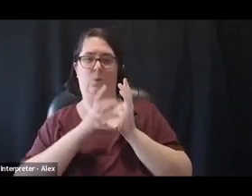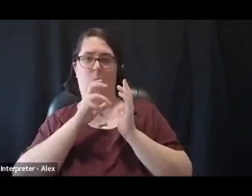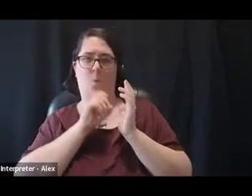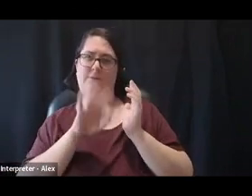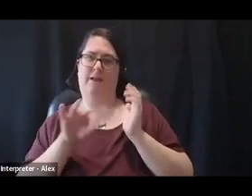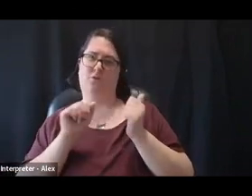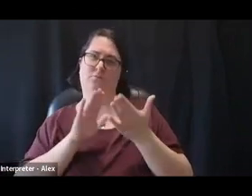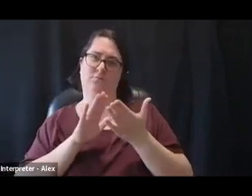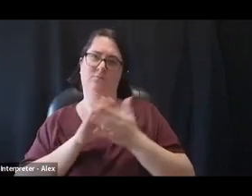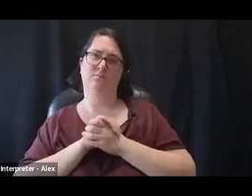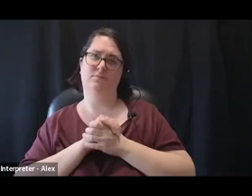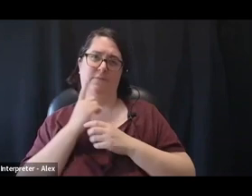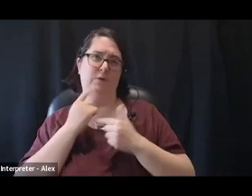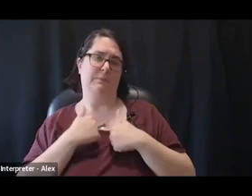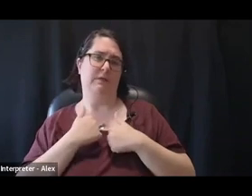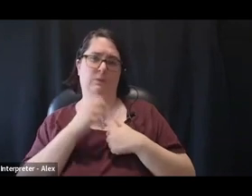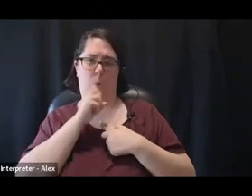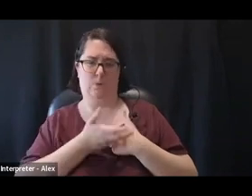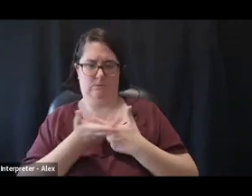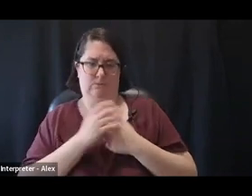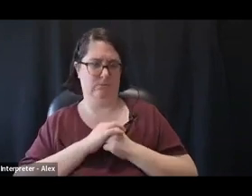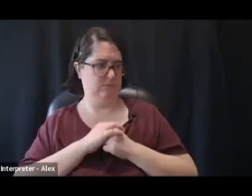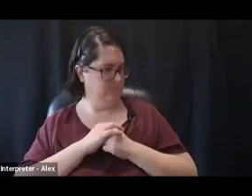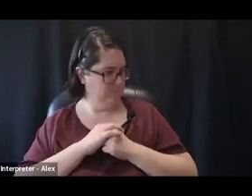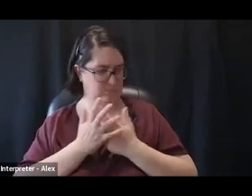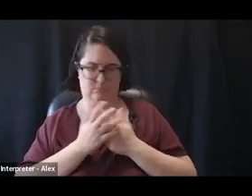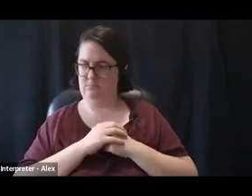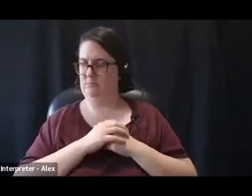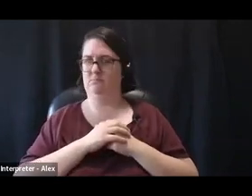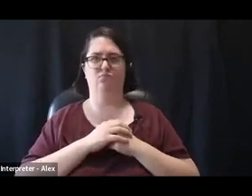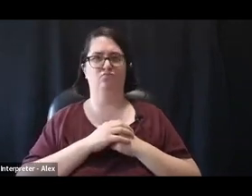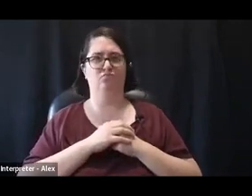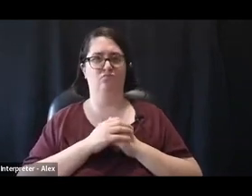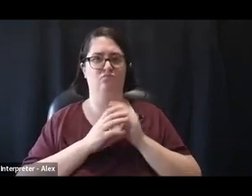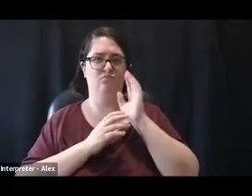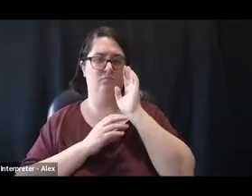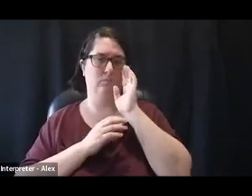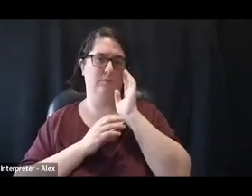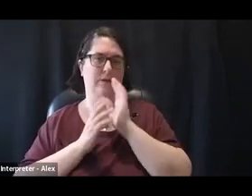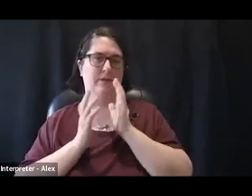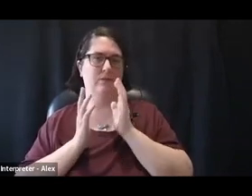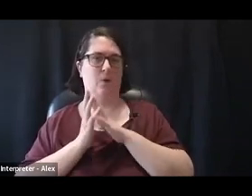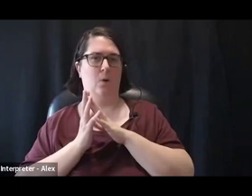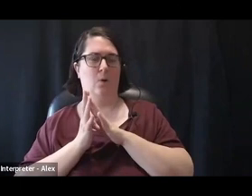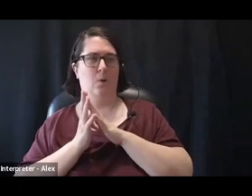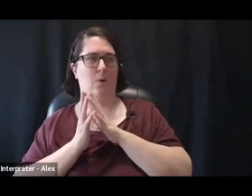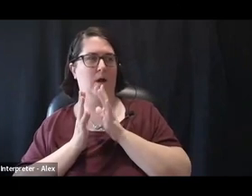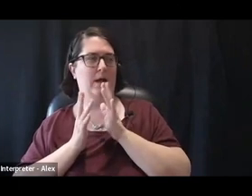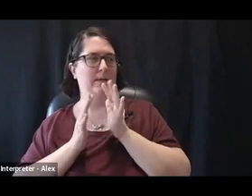me. And I don't see it like that, that what it's searching to do is being sort